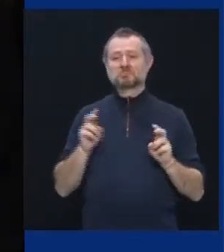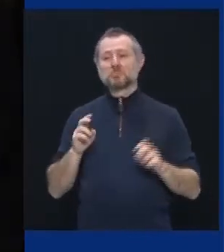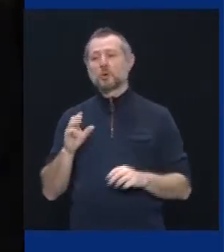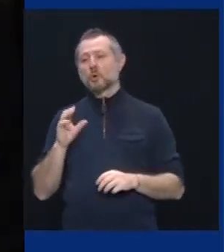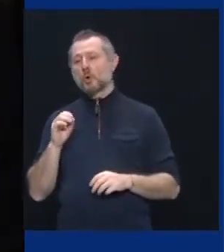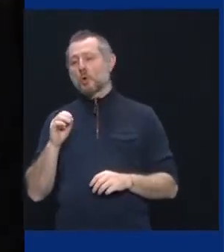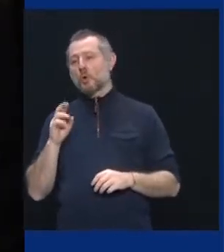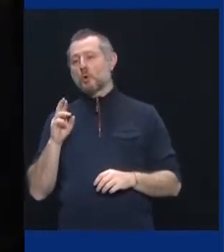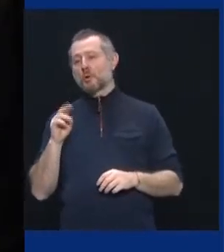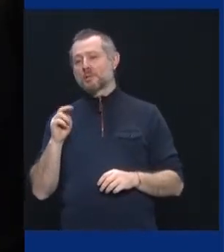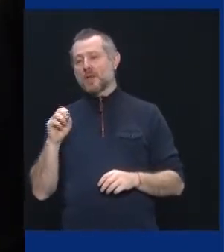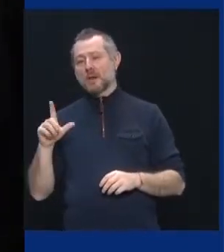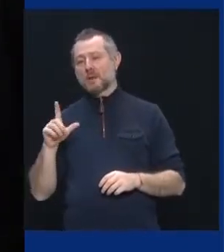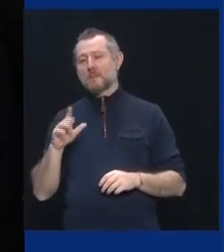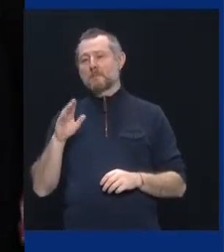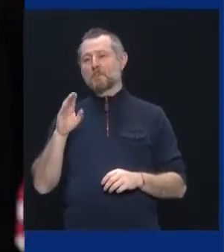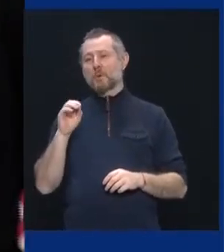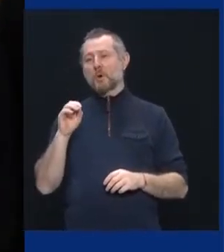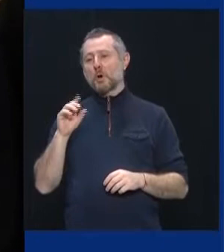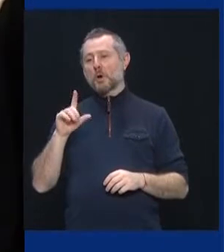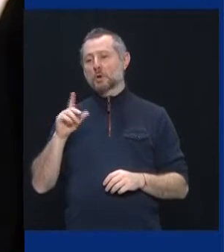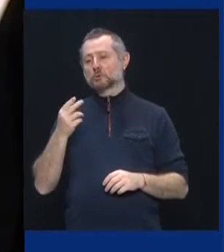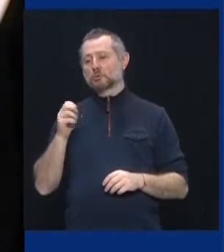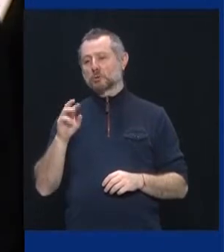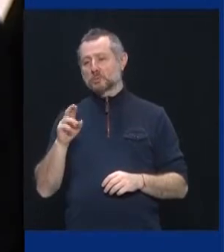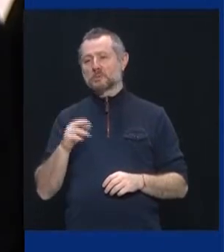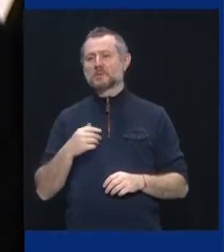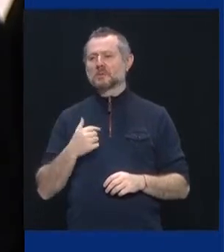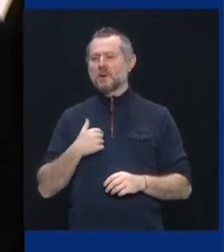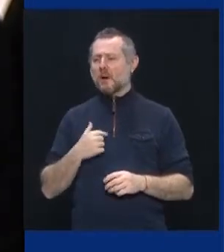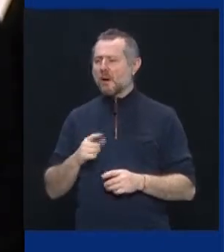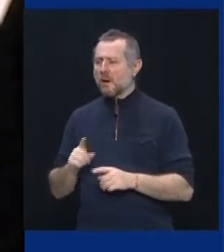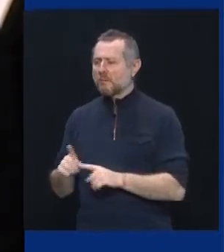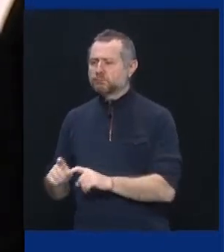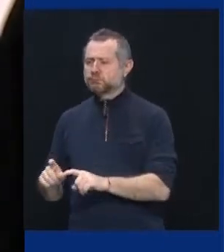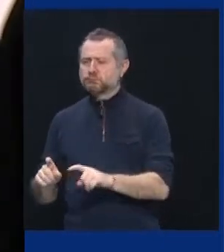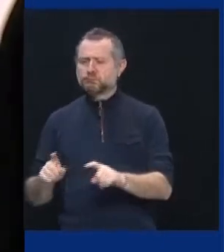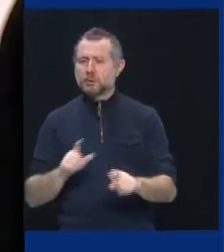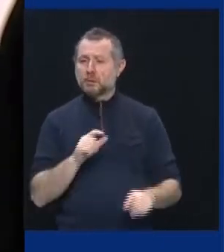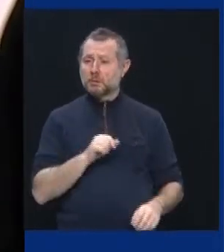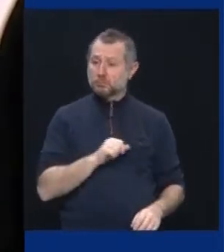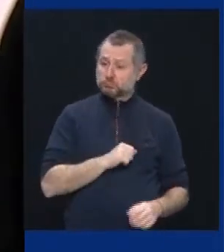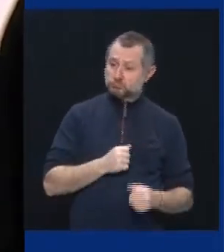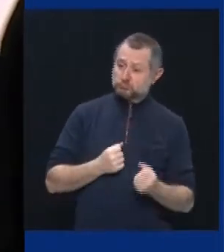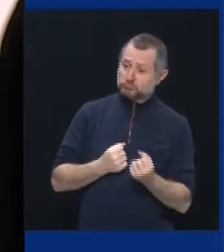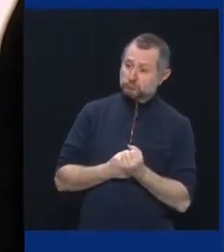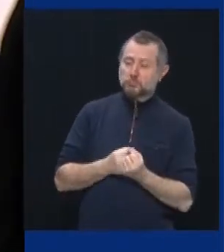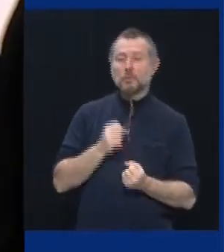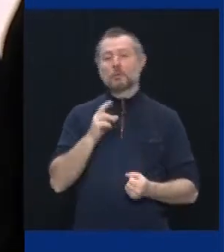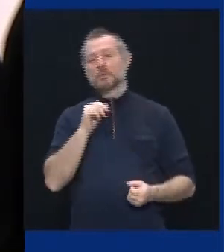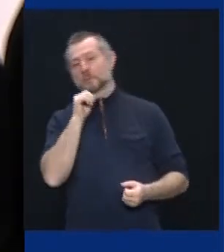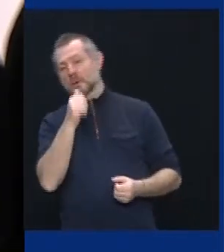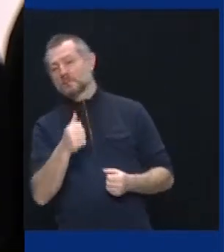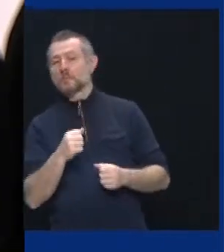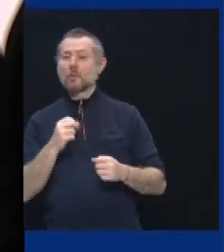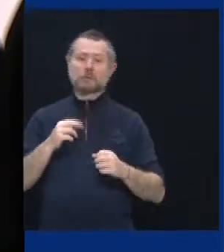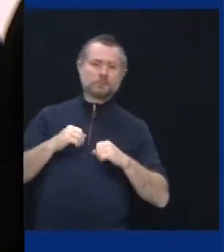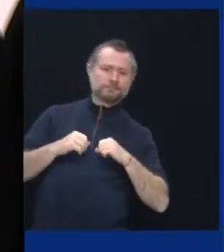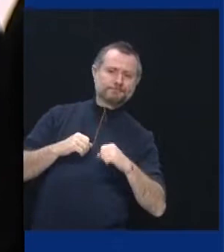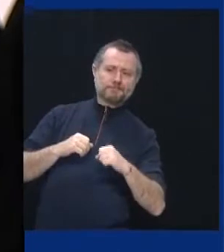tested attitudes with respect to the vaccine in the black community, in the Latinx